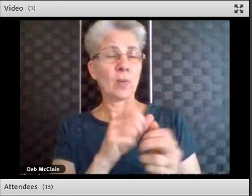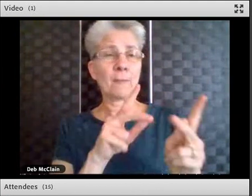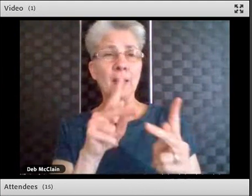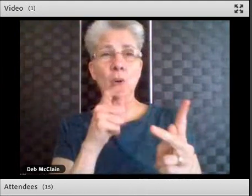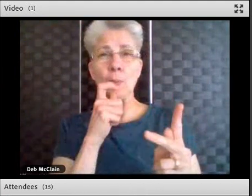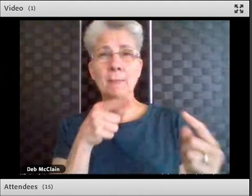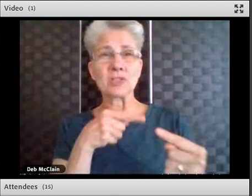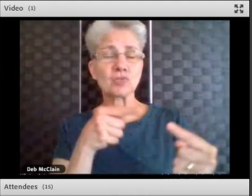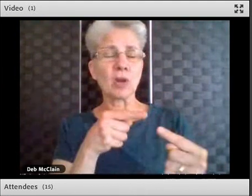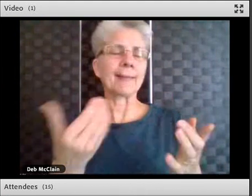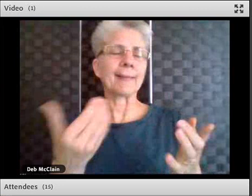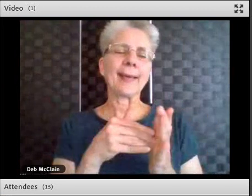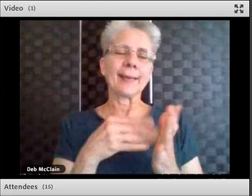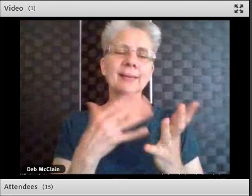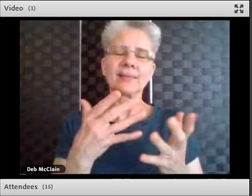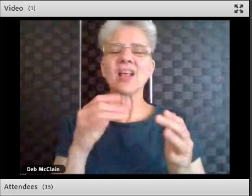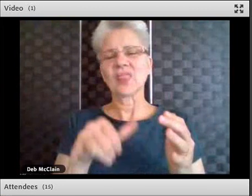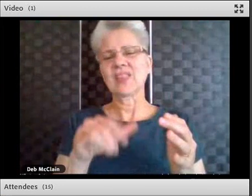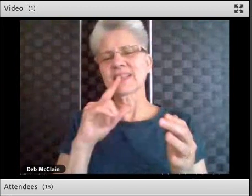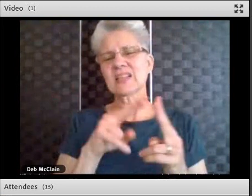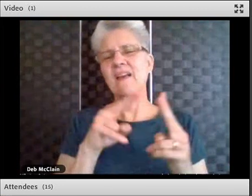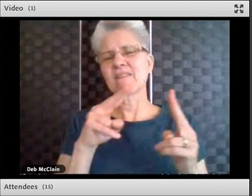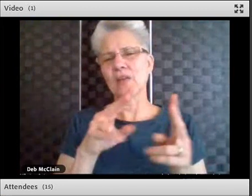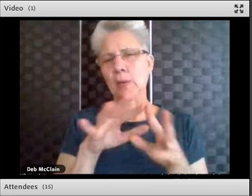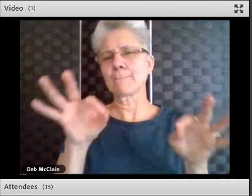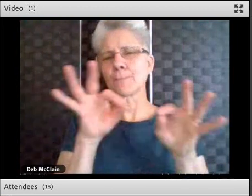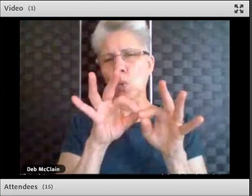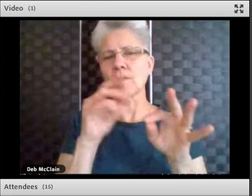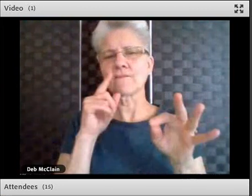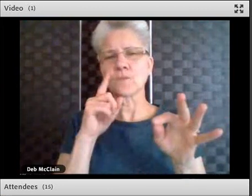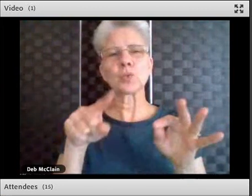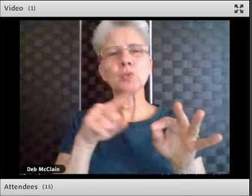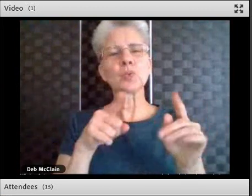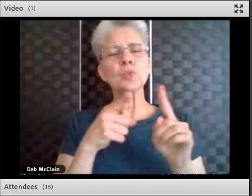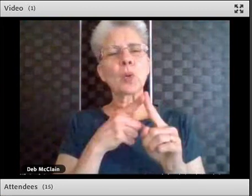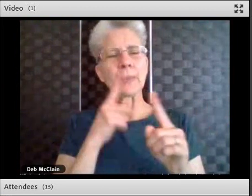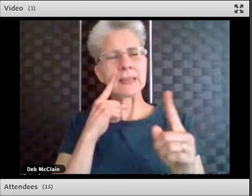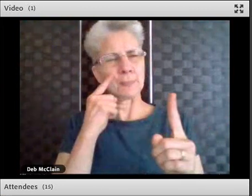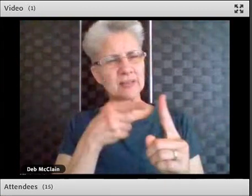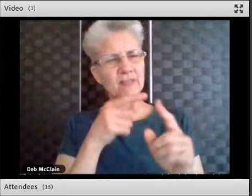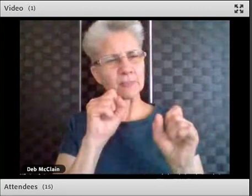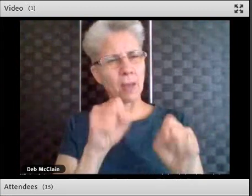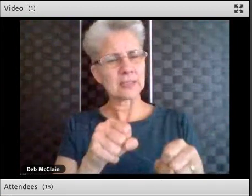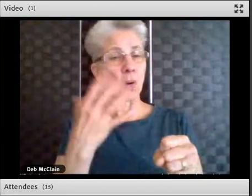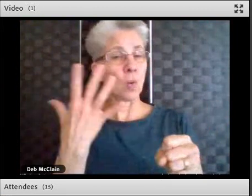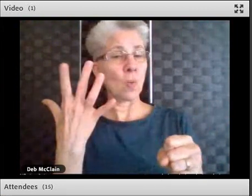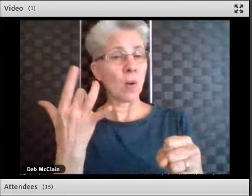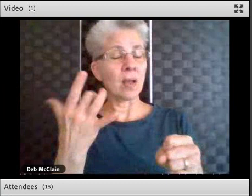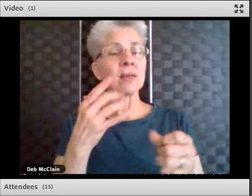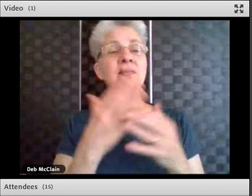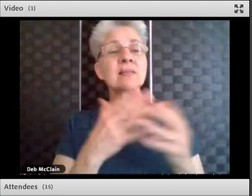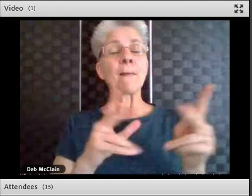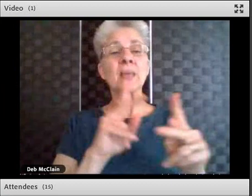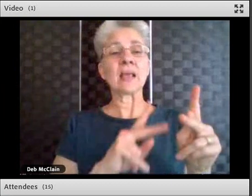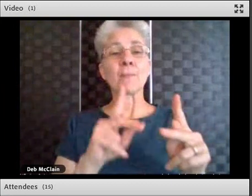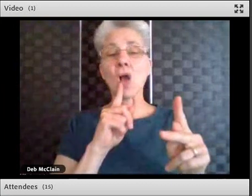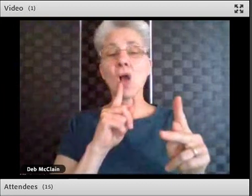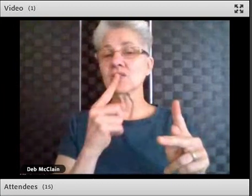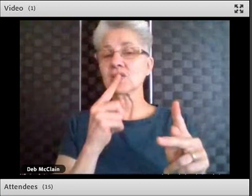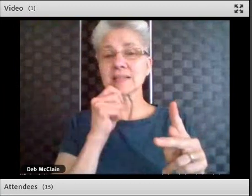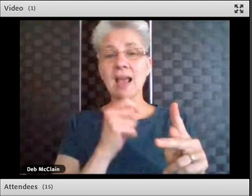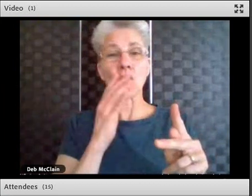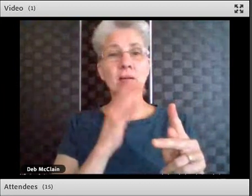might be struggling. Again, this is very important for you to be as specific as possible, because some people are just